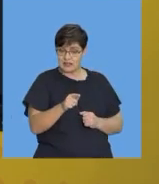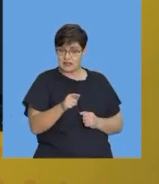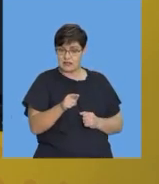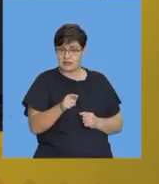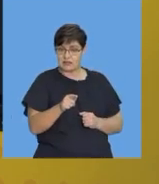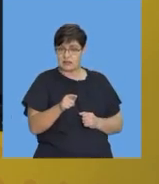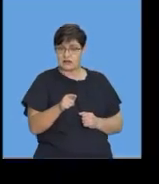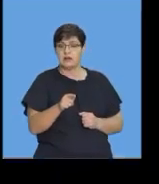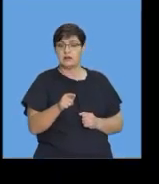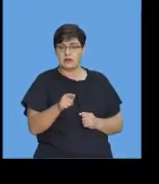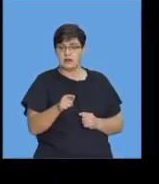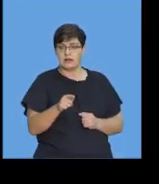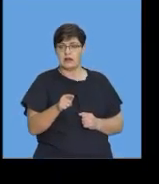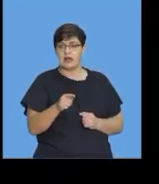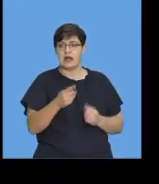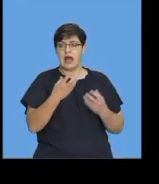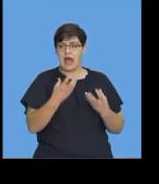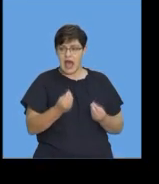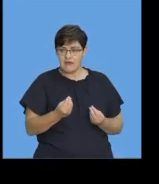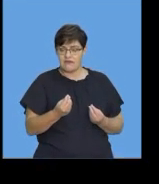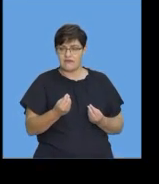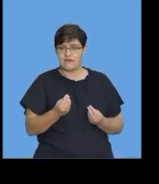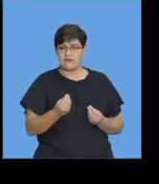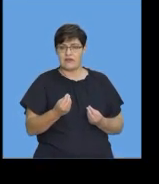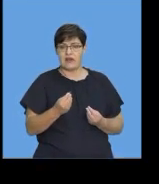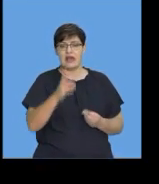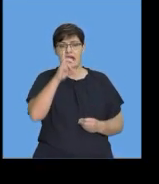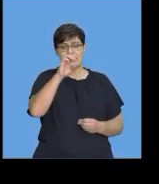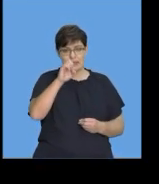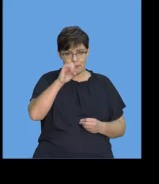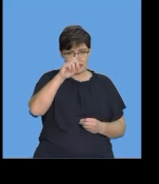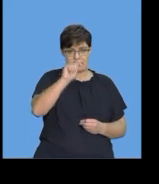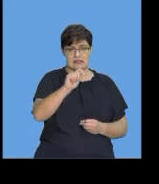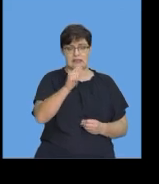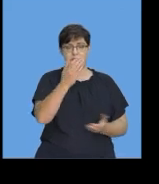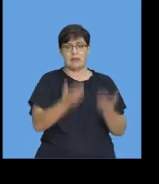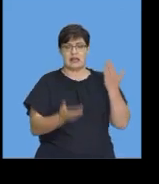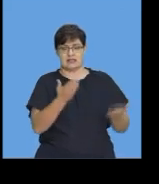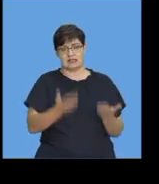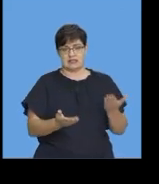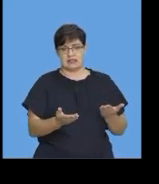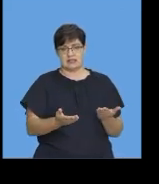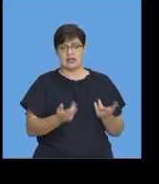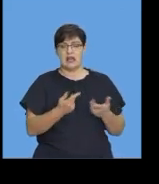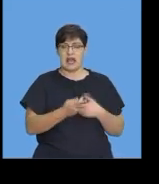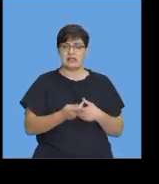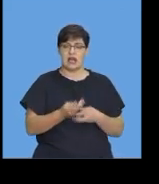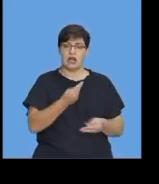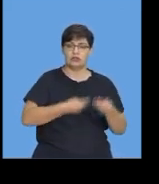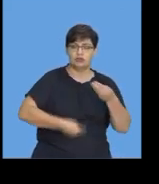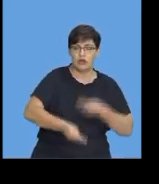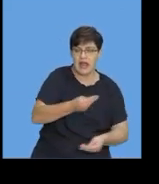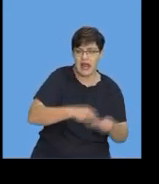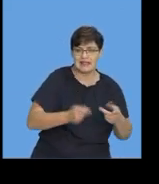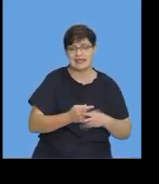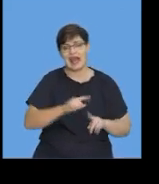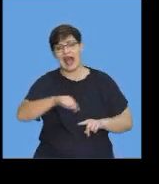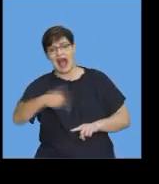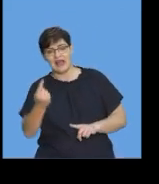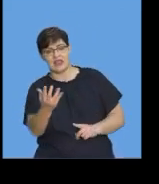had a debit balance. So obviously, it's appearing under trade and